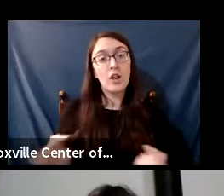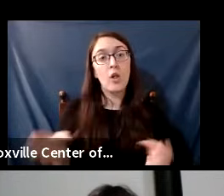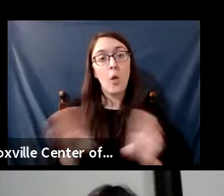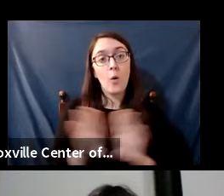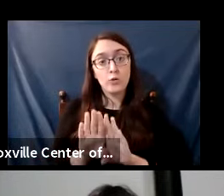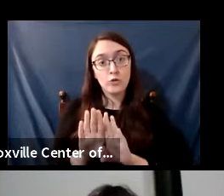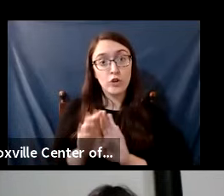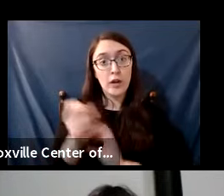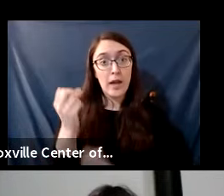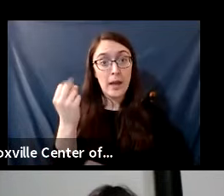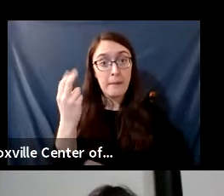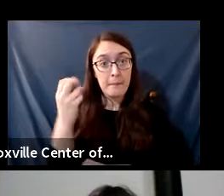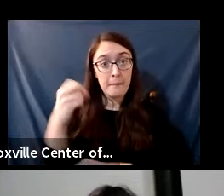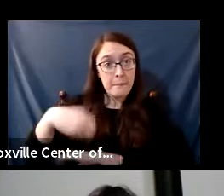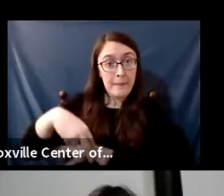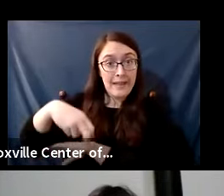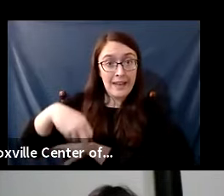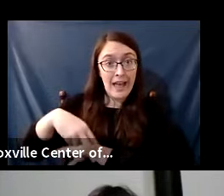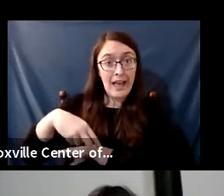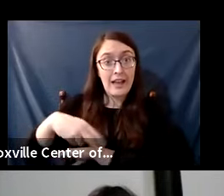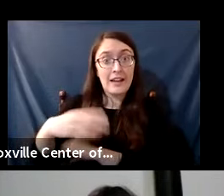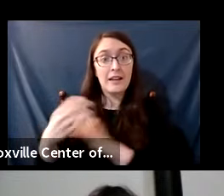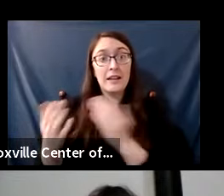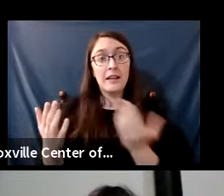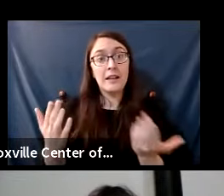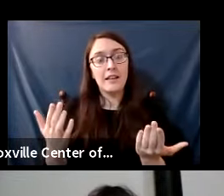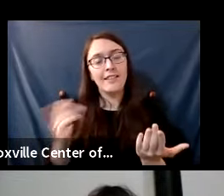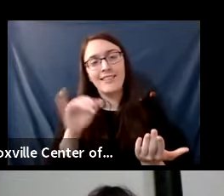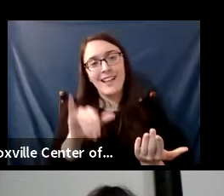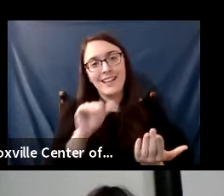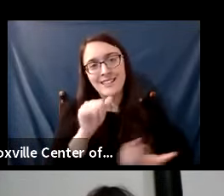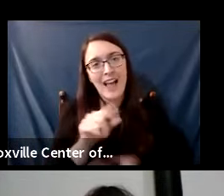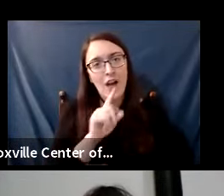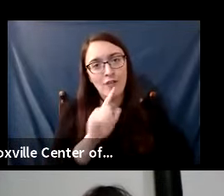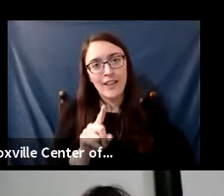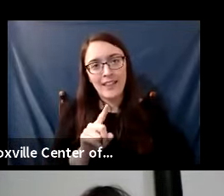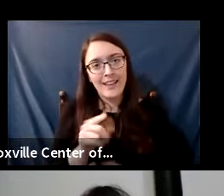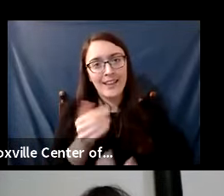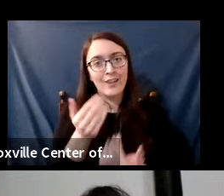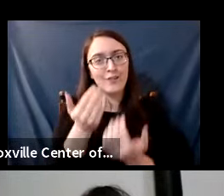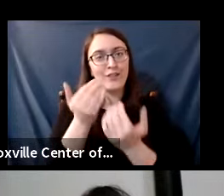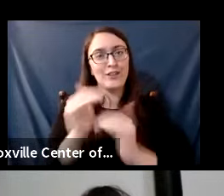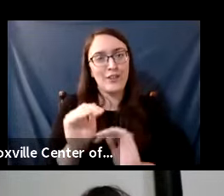is probably not a restriction at all.